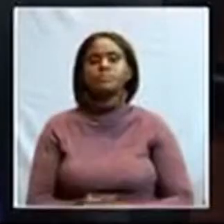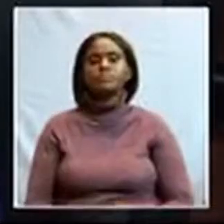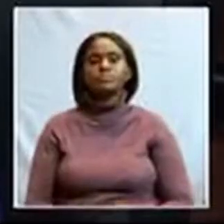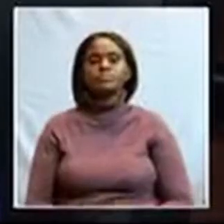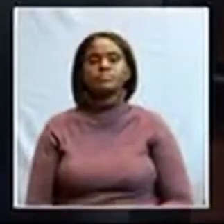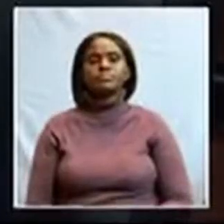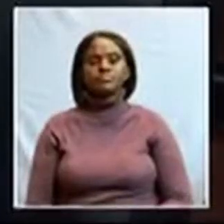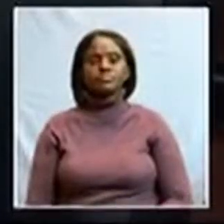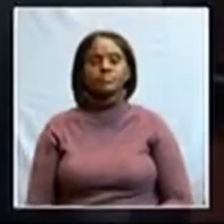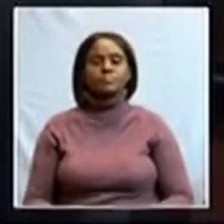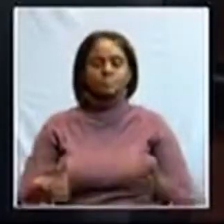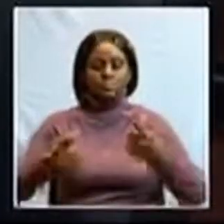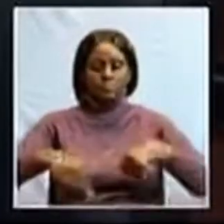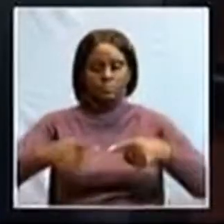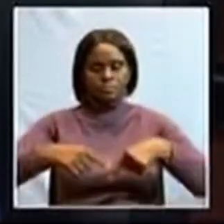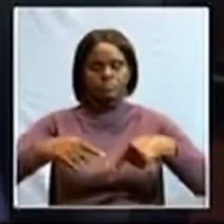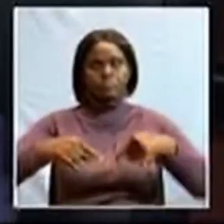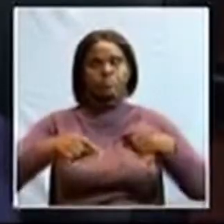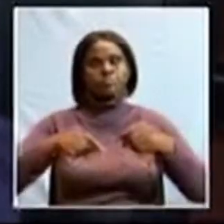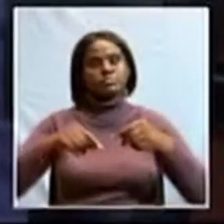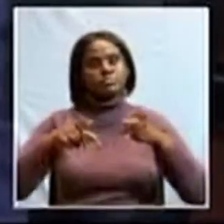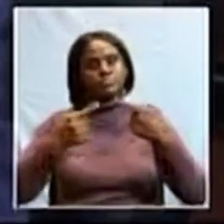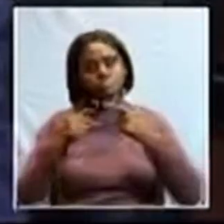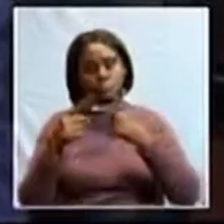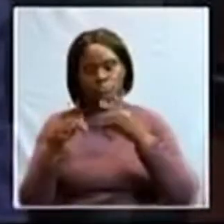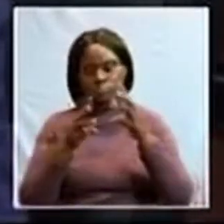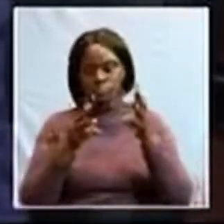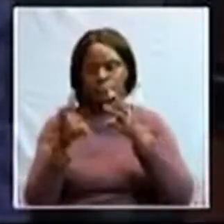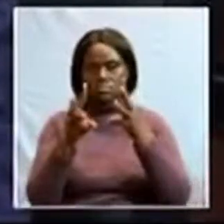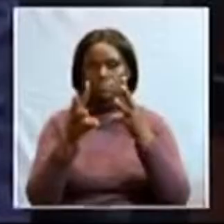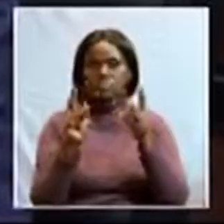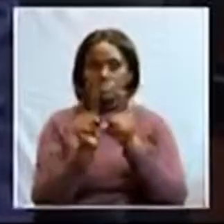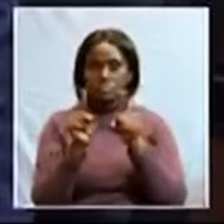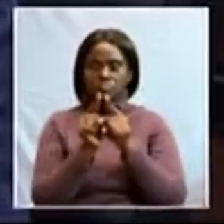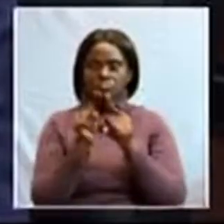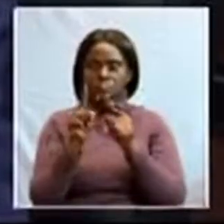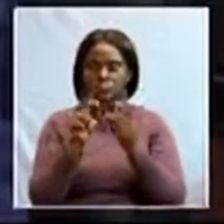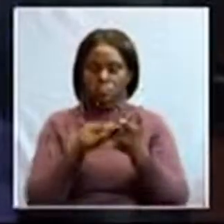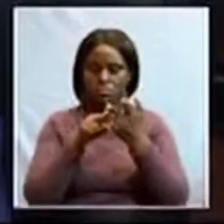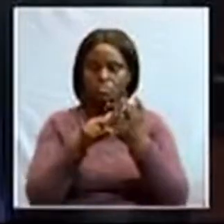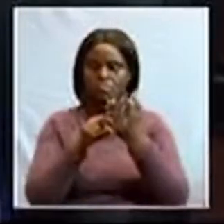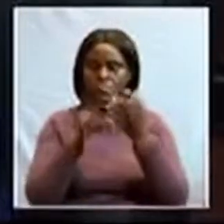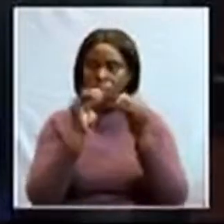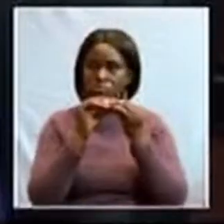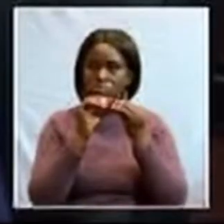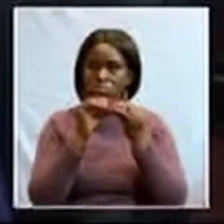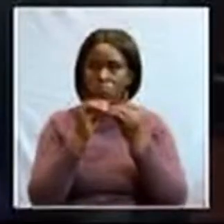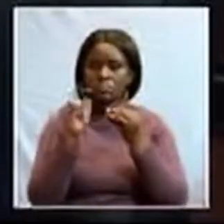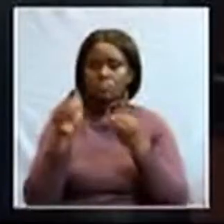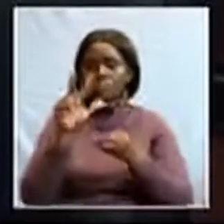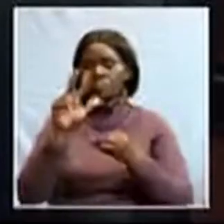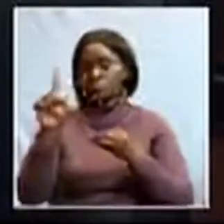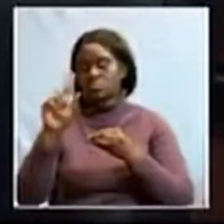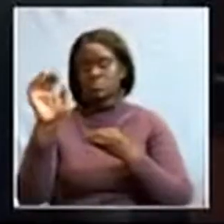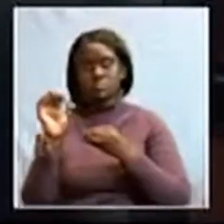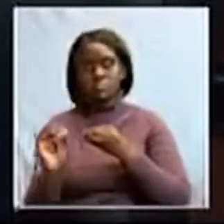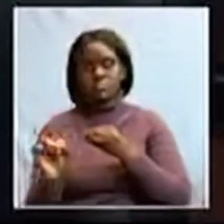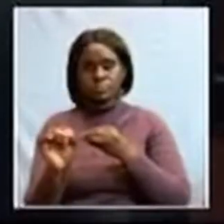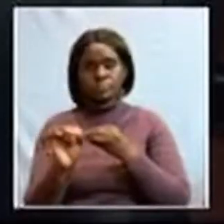from local sources. And it represents a